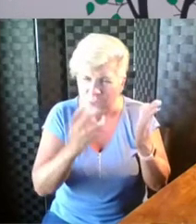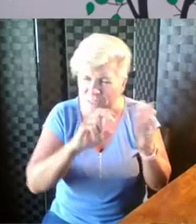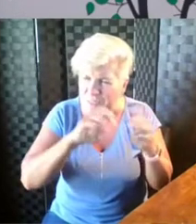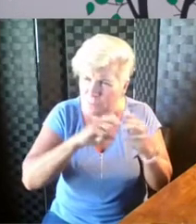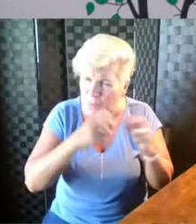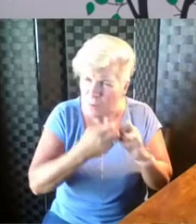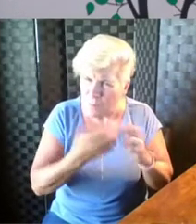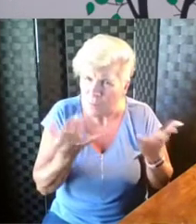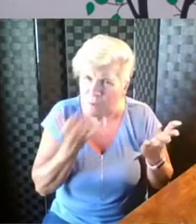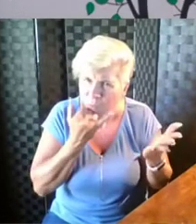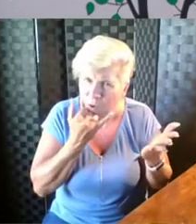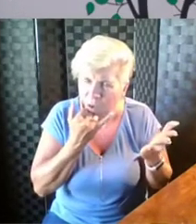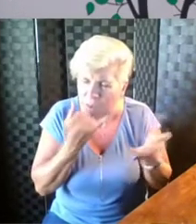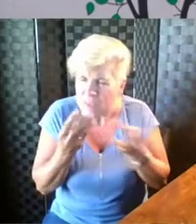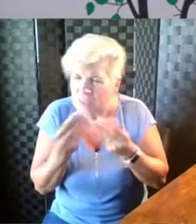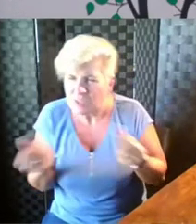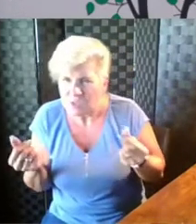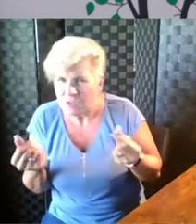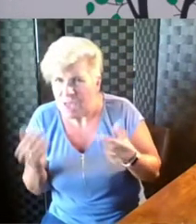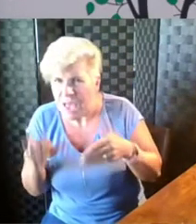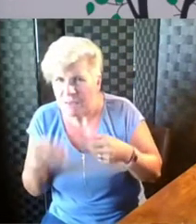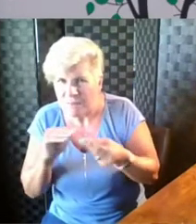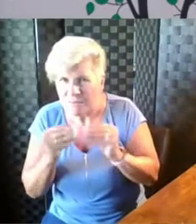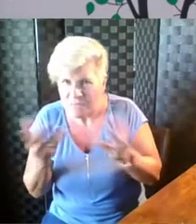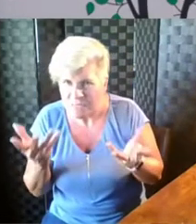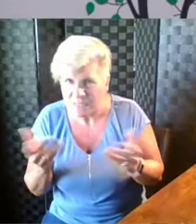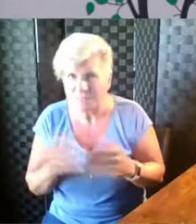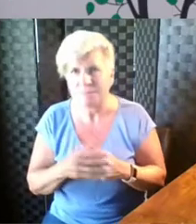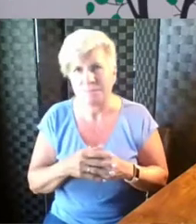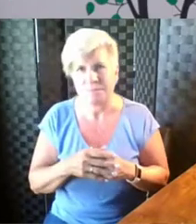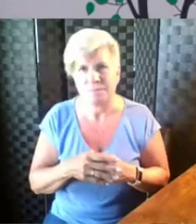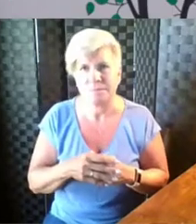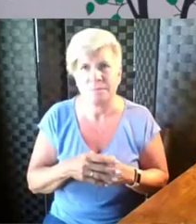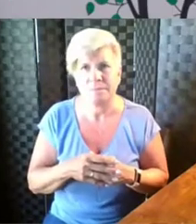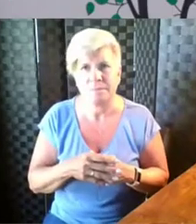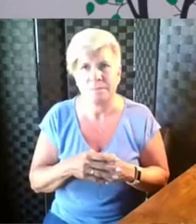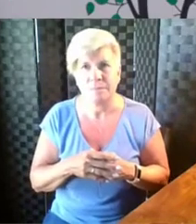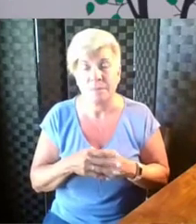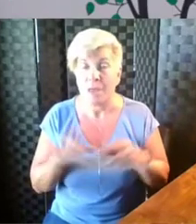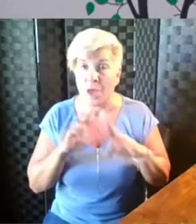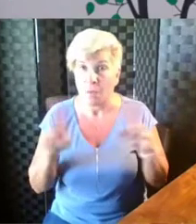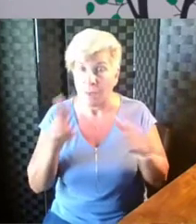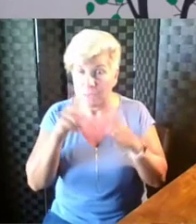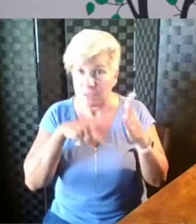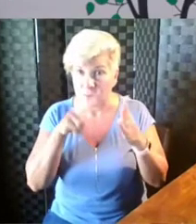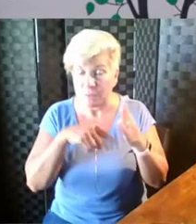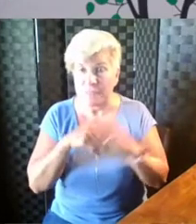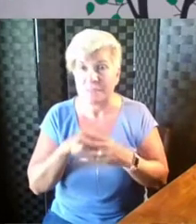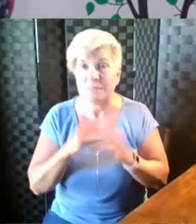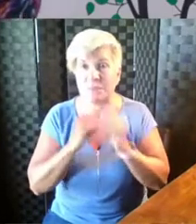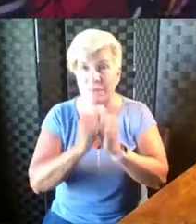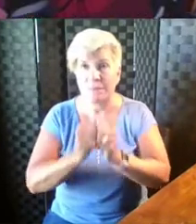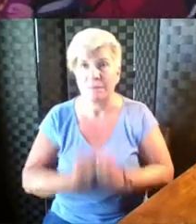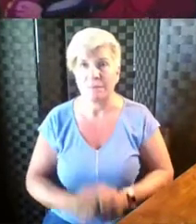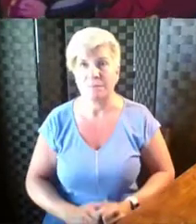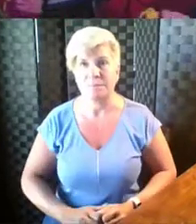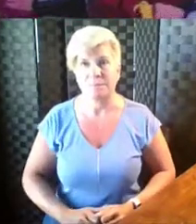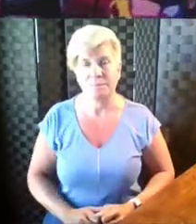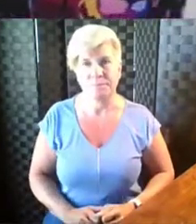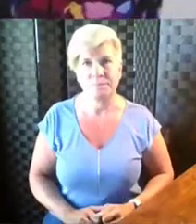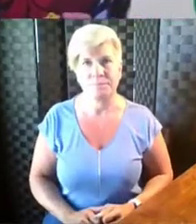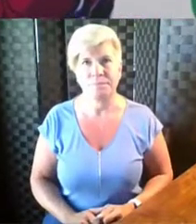problem and what is the solution? Okay? So let's get ready to read this article together.